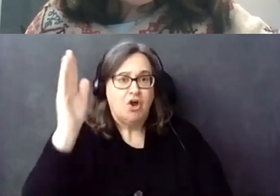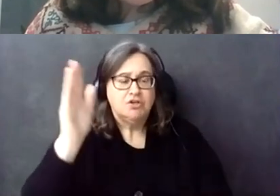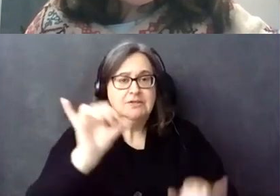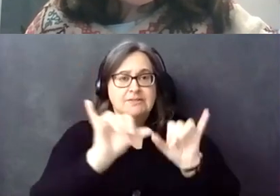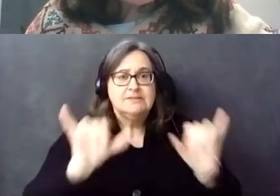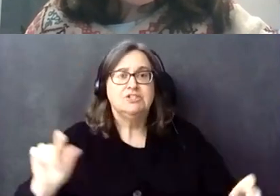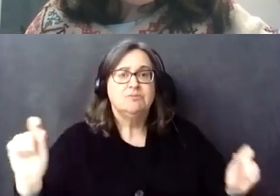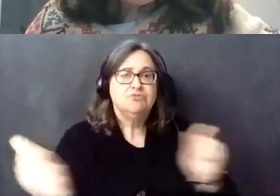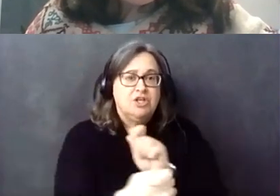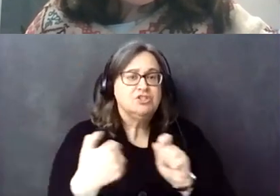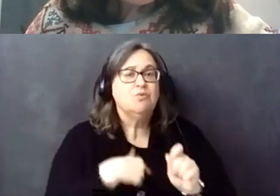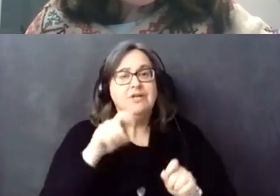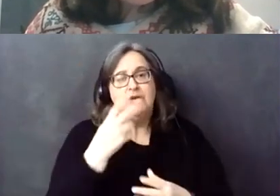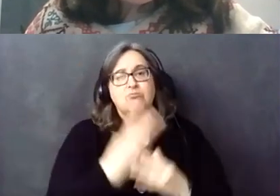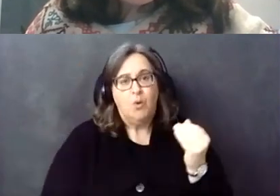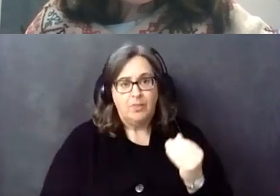thing, because we need both.